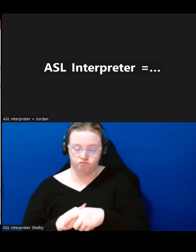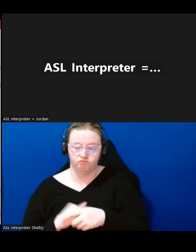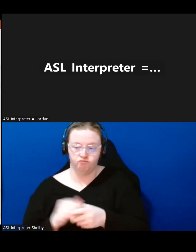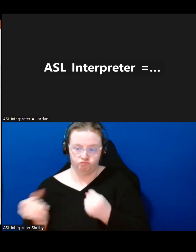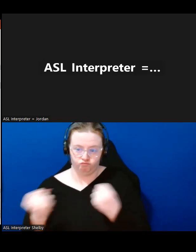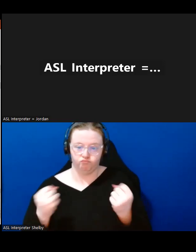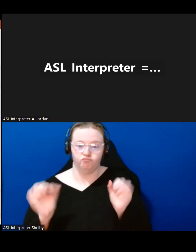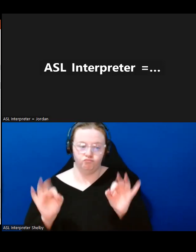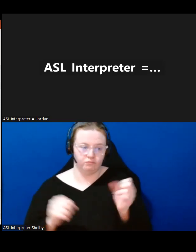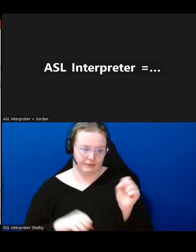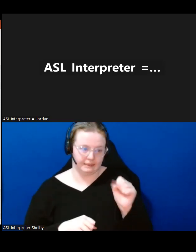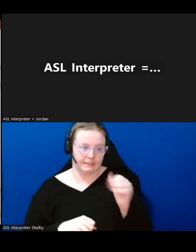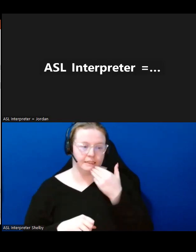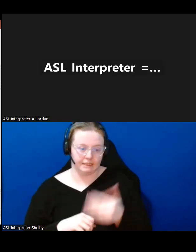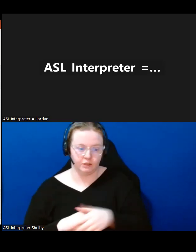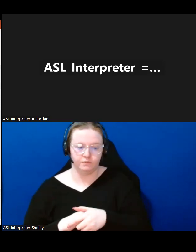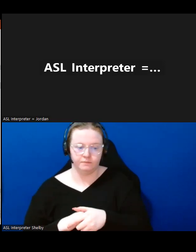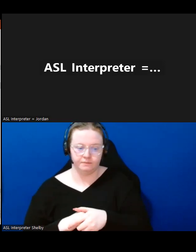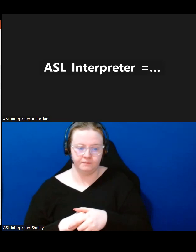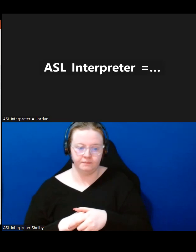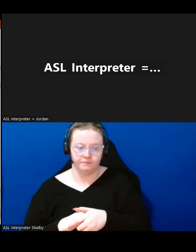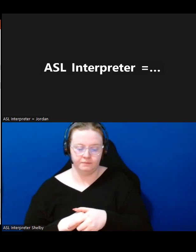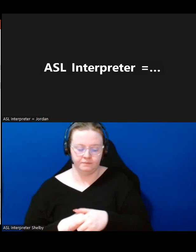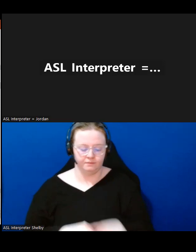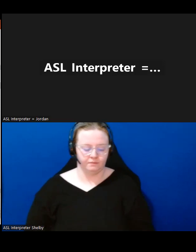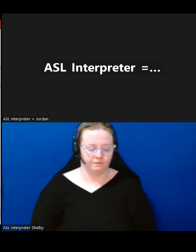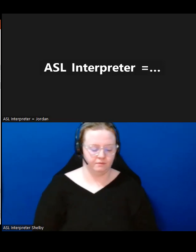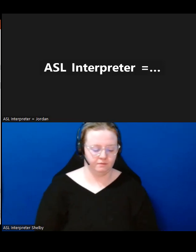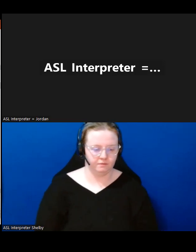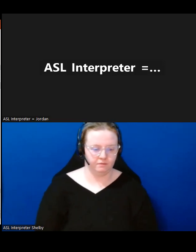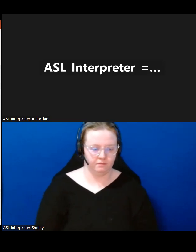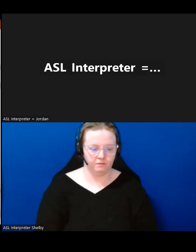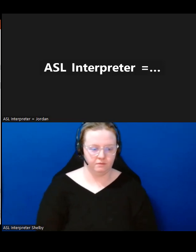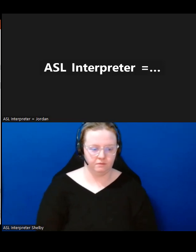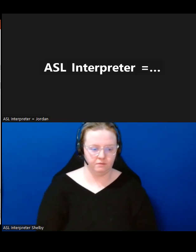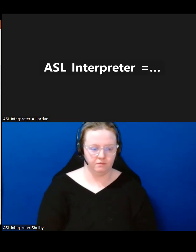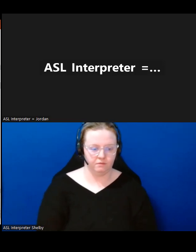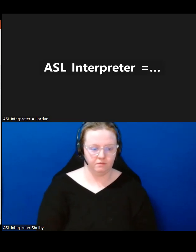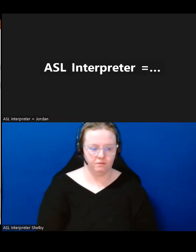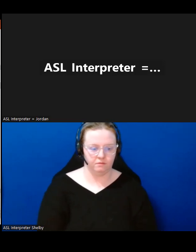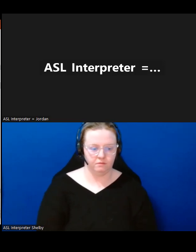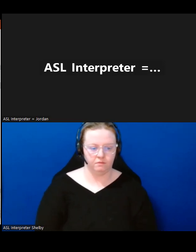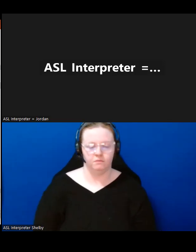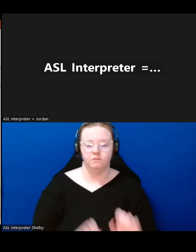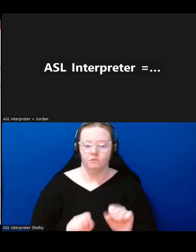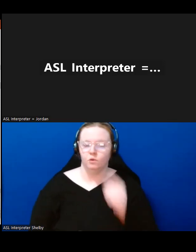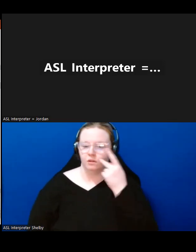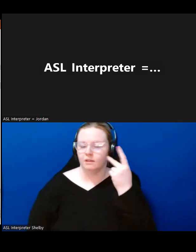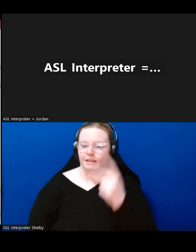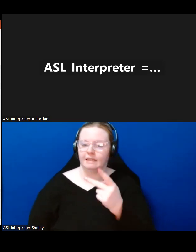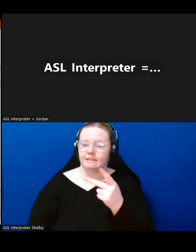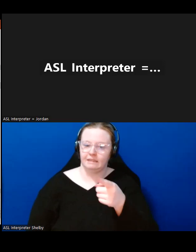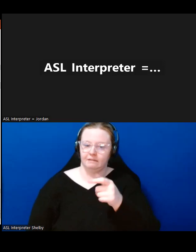Yes, it is. Thank you. Okay. Okay. Yeah. So you can see the geography is very, very different for all